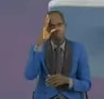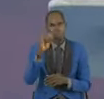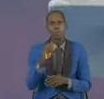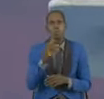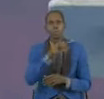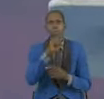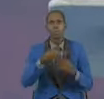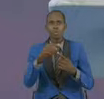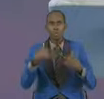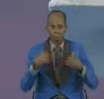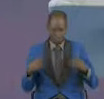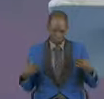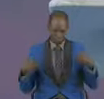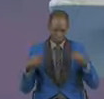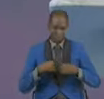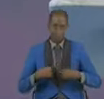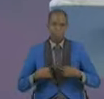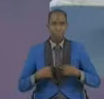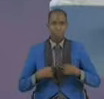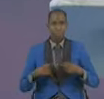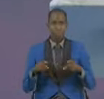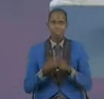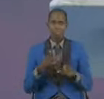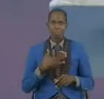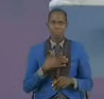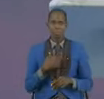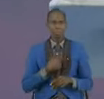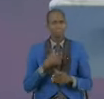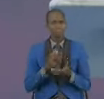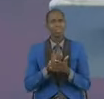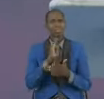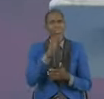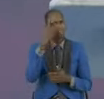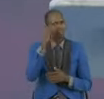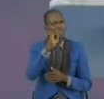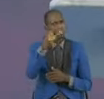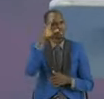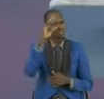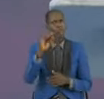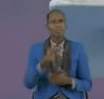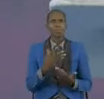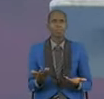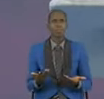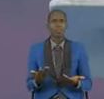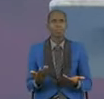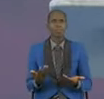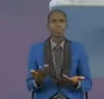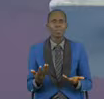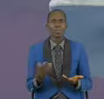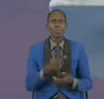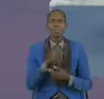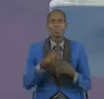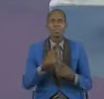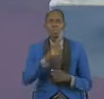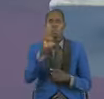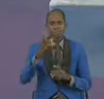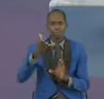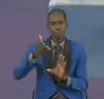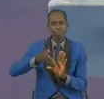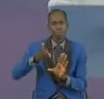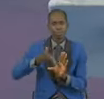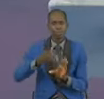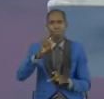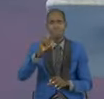I'm wearing now, that belongs to the man. When you wear your trousers, whatever make,